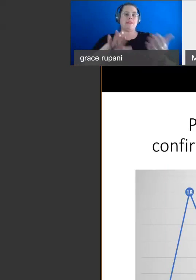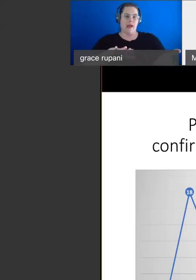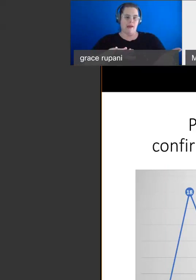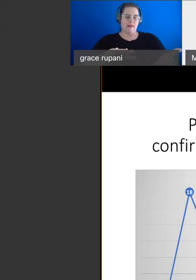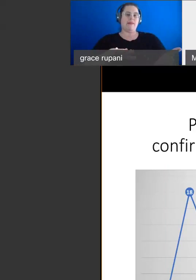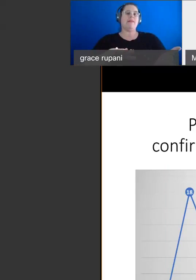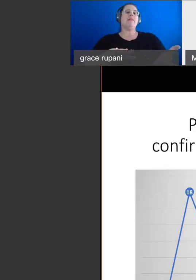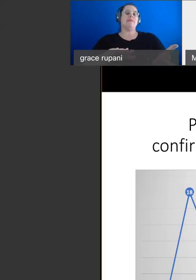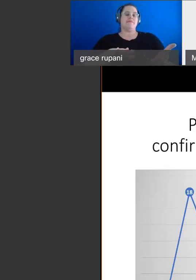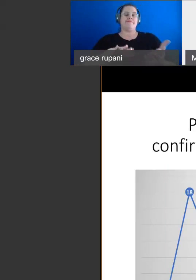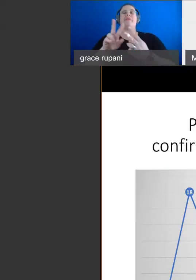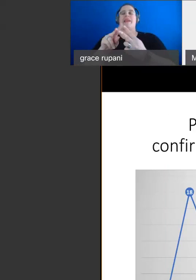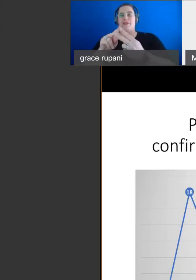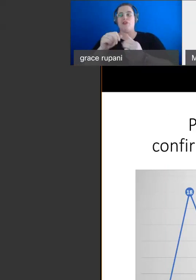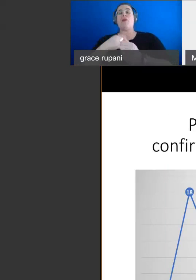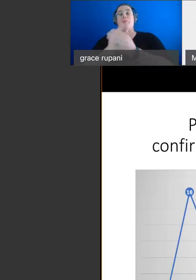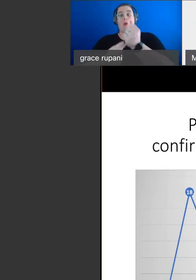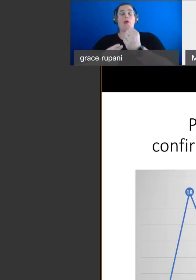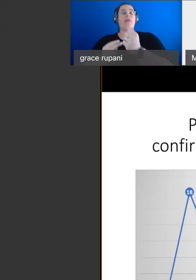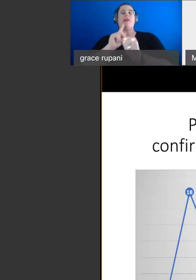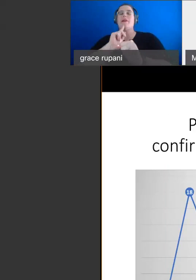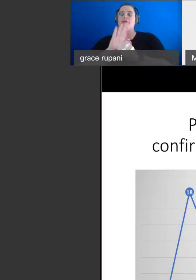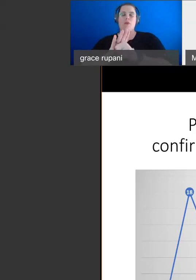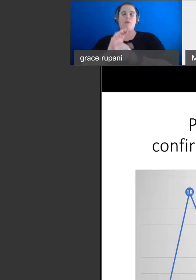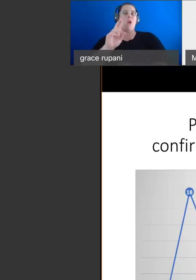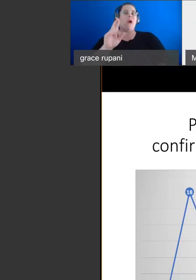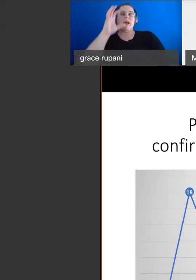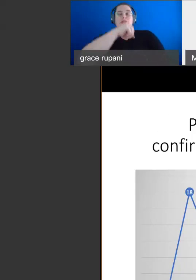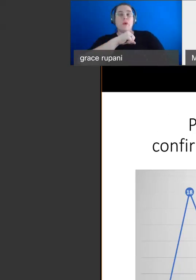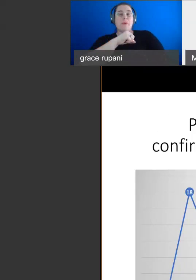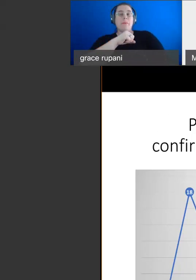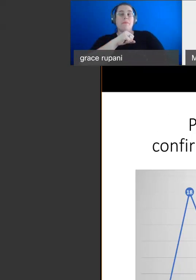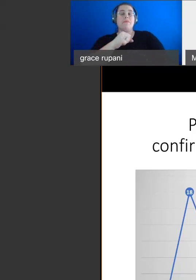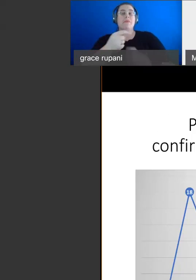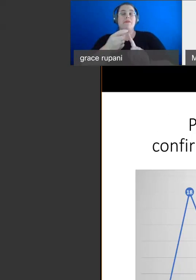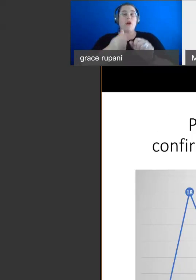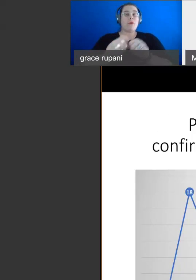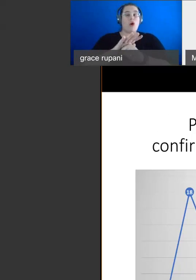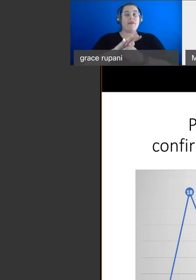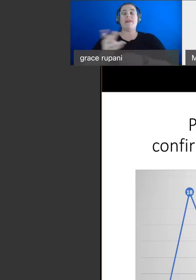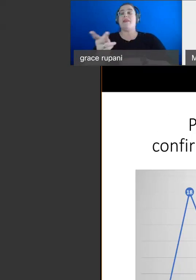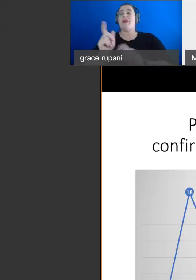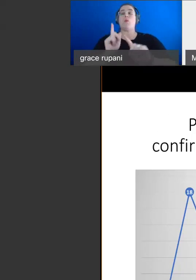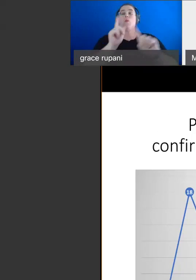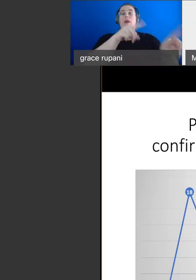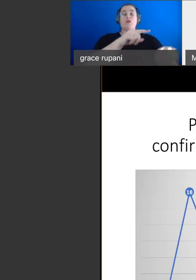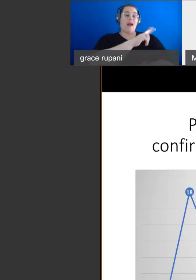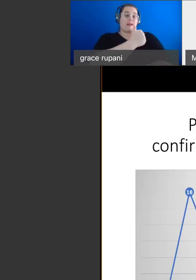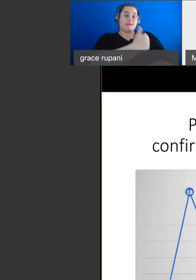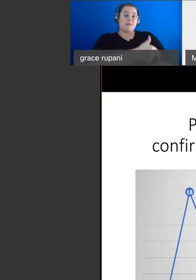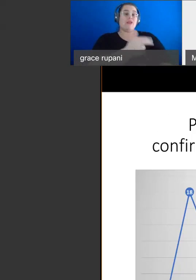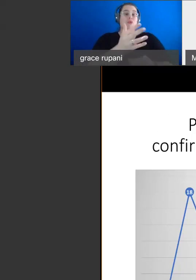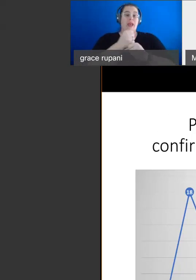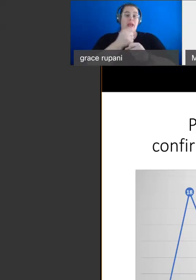either confirmed or presumed COVID. They went to the hospital, were getting treatment for COVID, and died during that